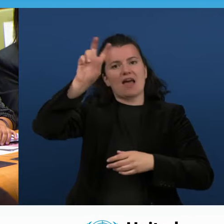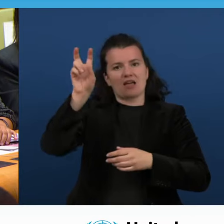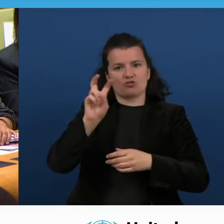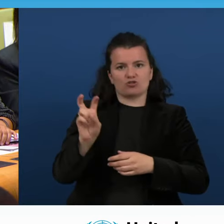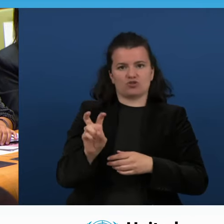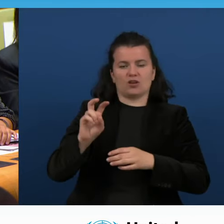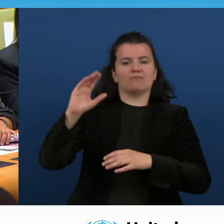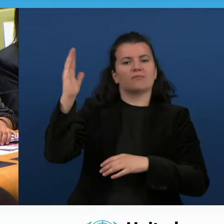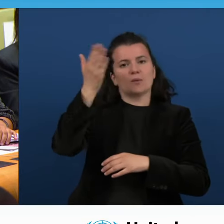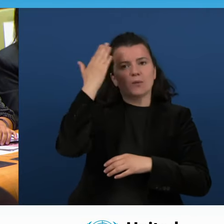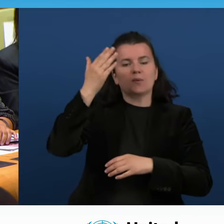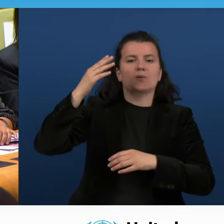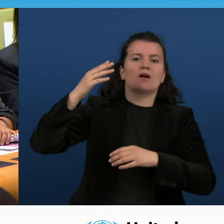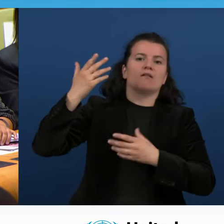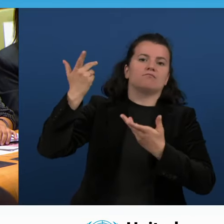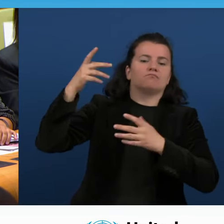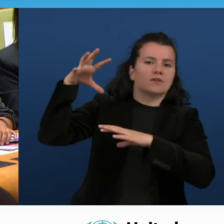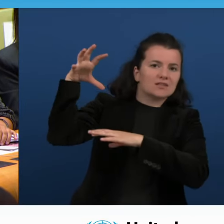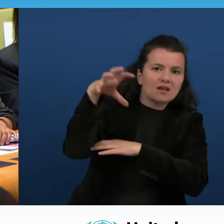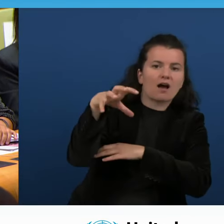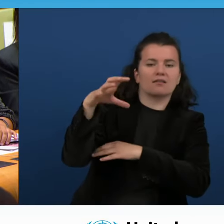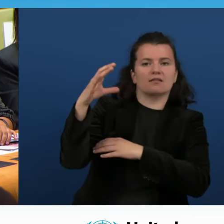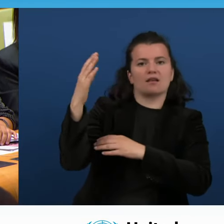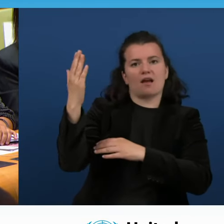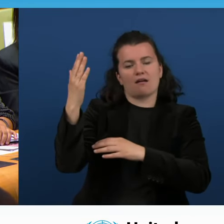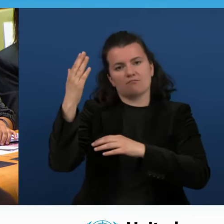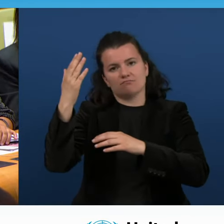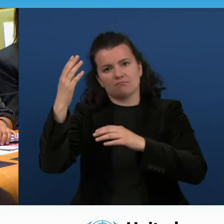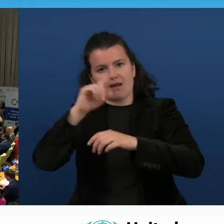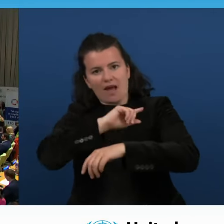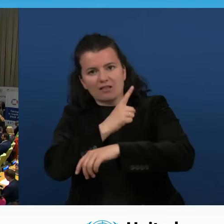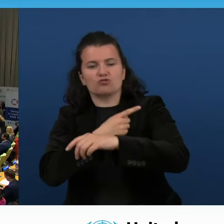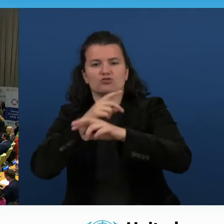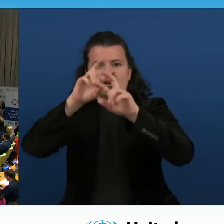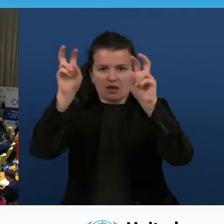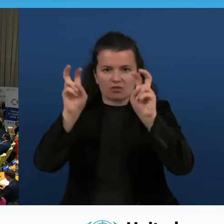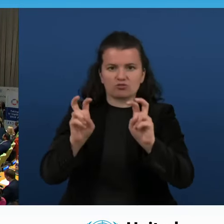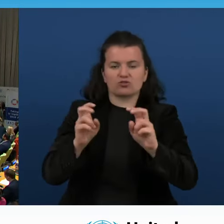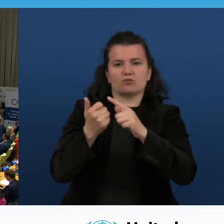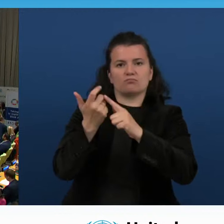development so that more young people can be involved in this process. Thank you.